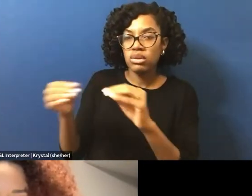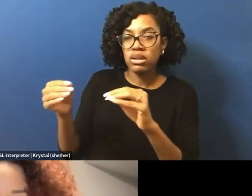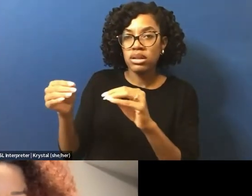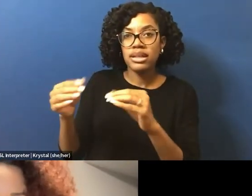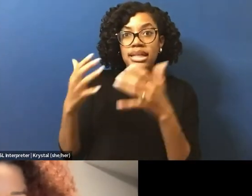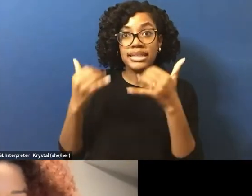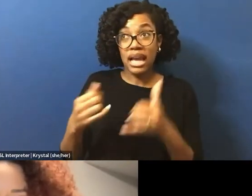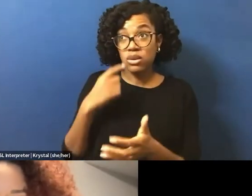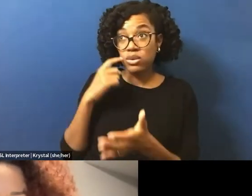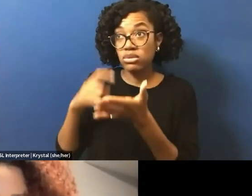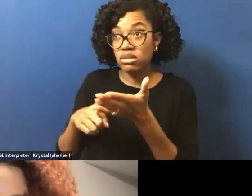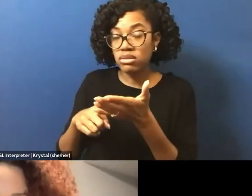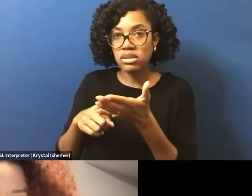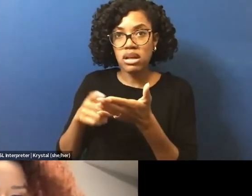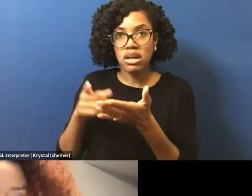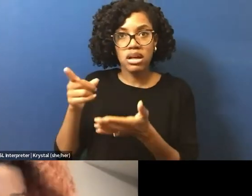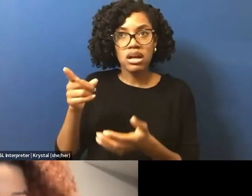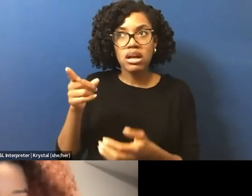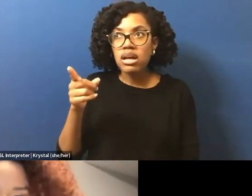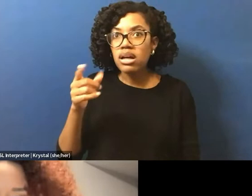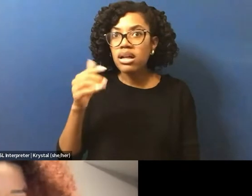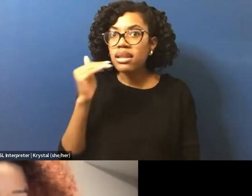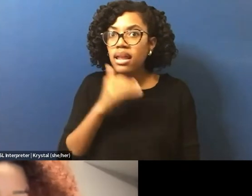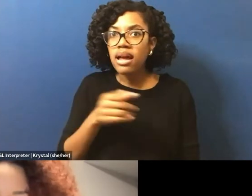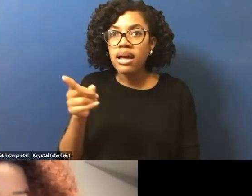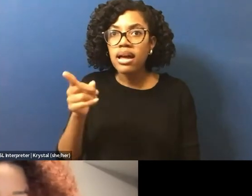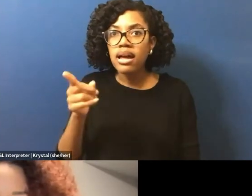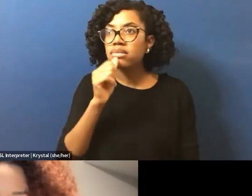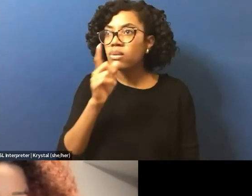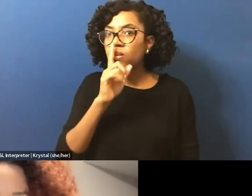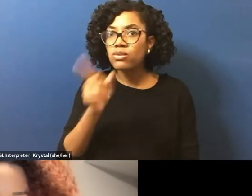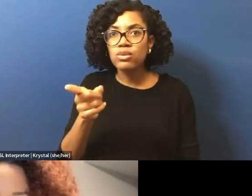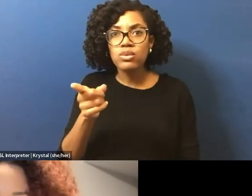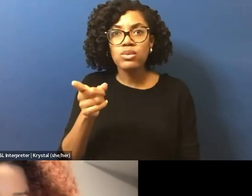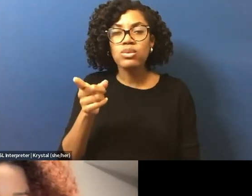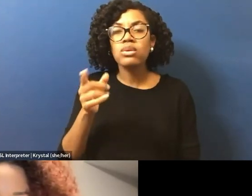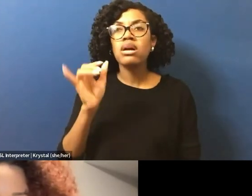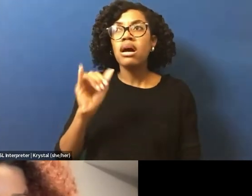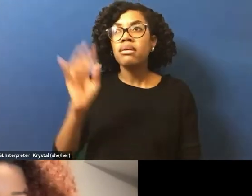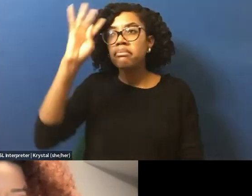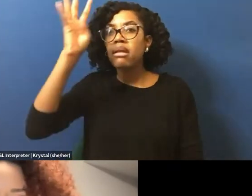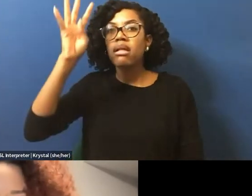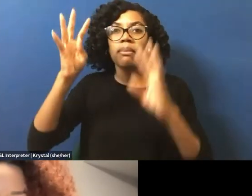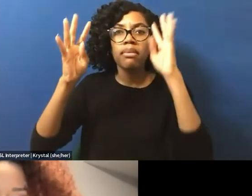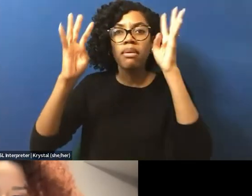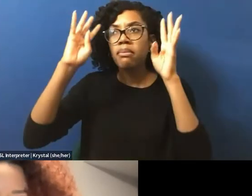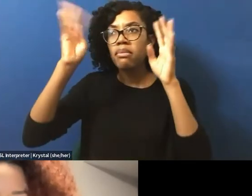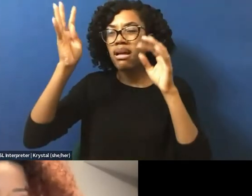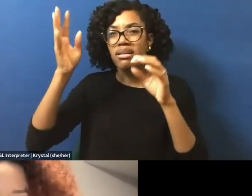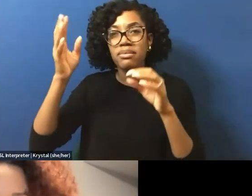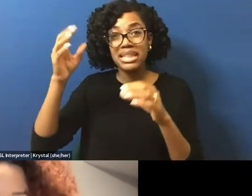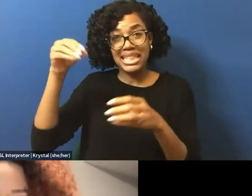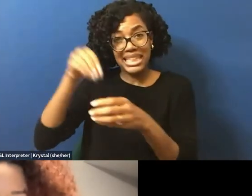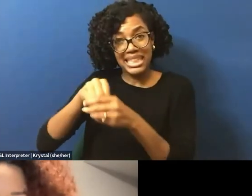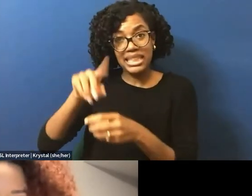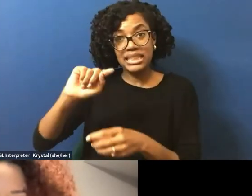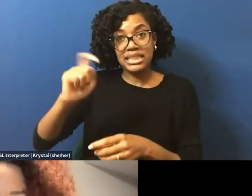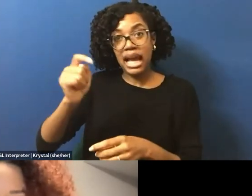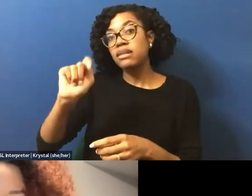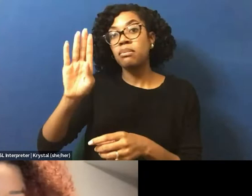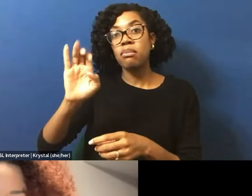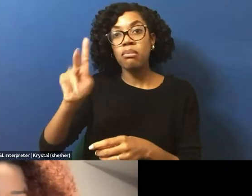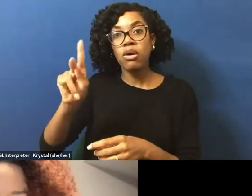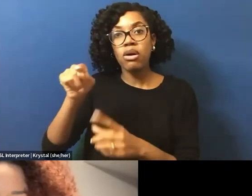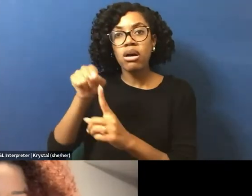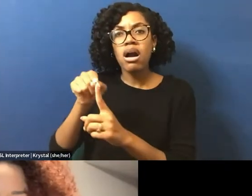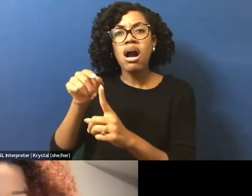isn't a given. Every story that you're being told isn't necessarily the truth because it's being written in a textbook. And I kind of feel like once they start to